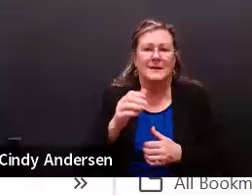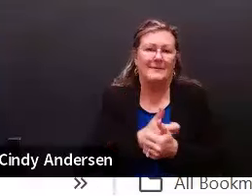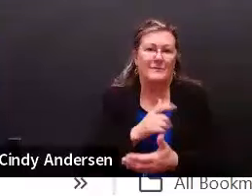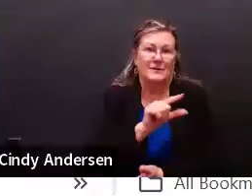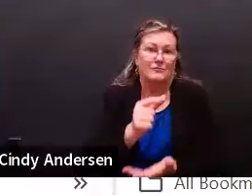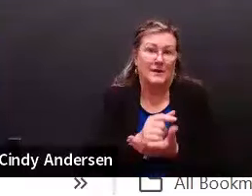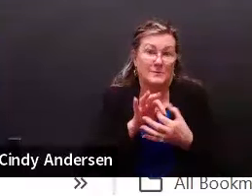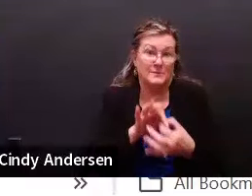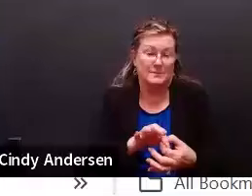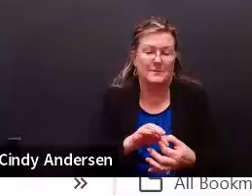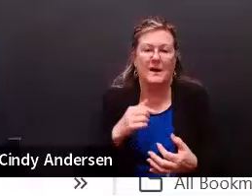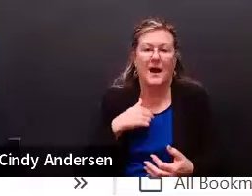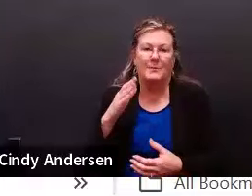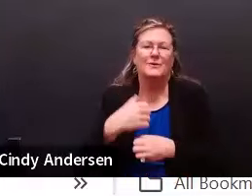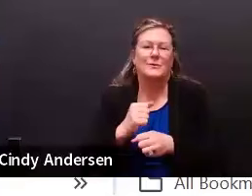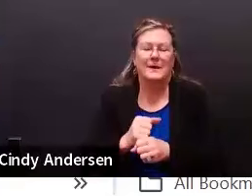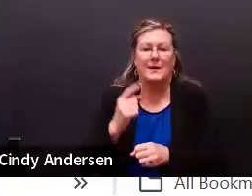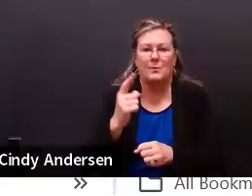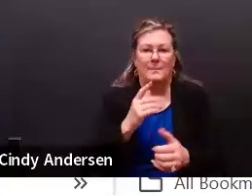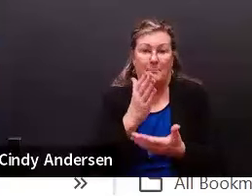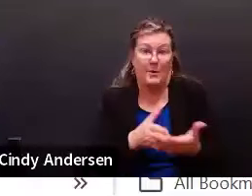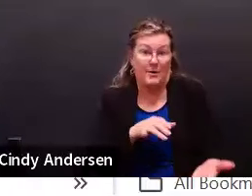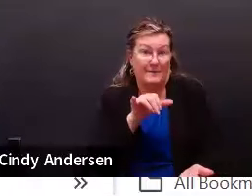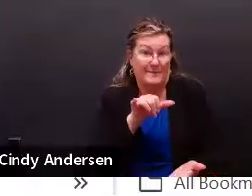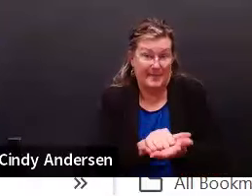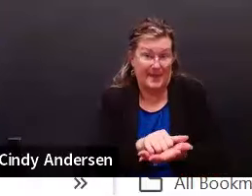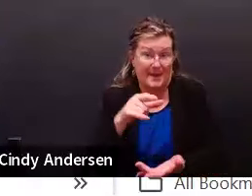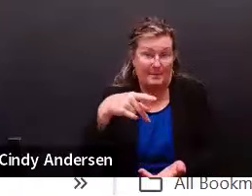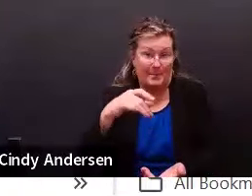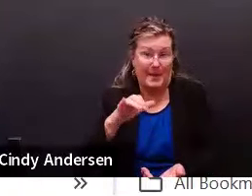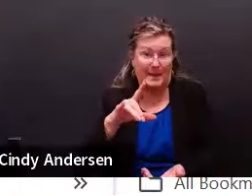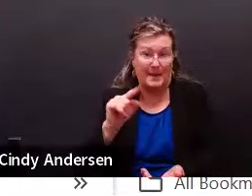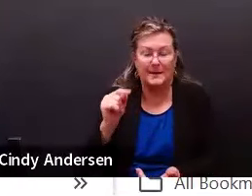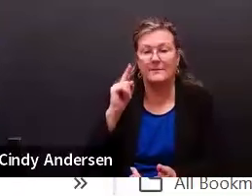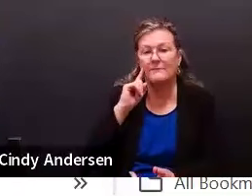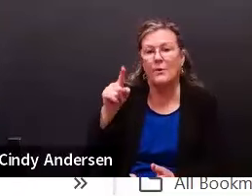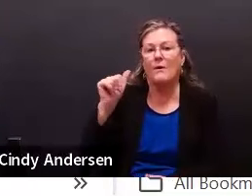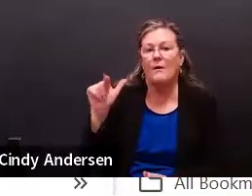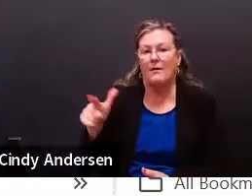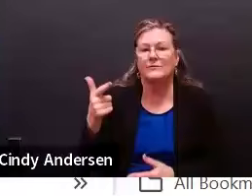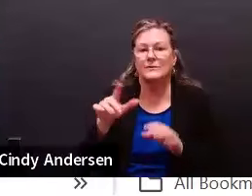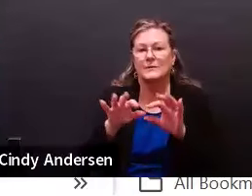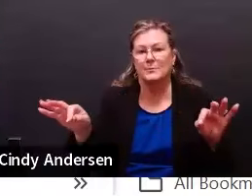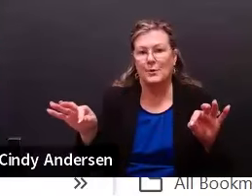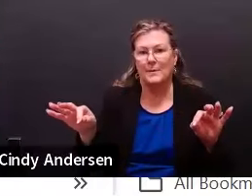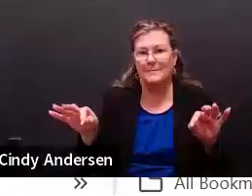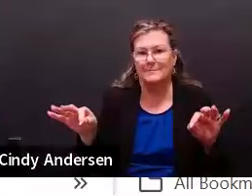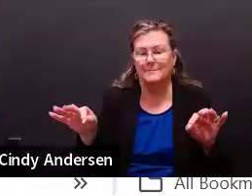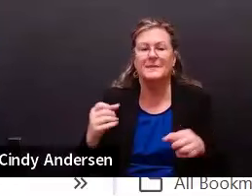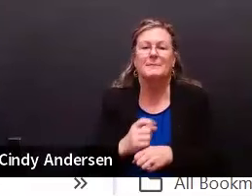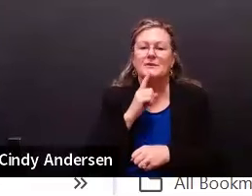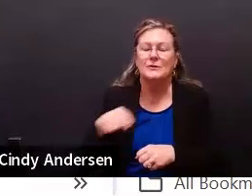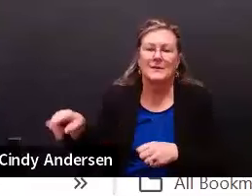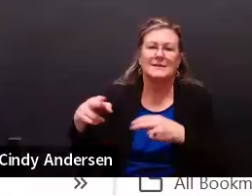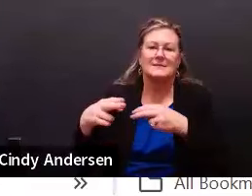what I will do is I'll create sort of a section of that Padlet that is just specific to the alternate diploma. And then make sure that those